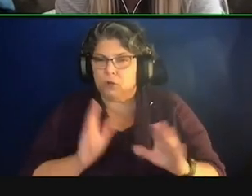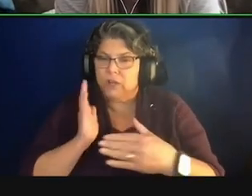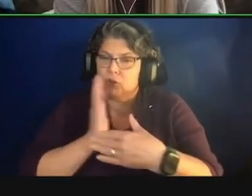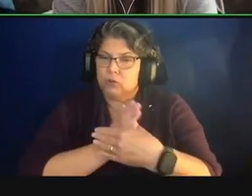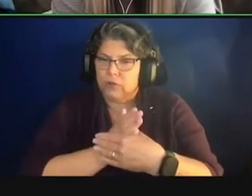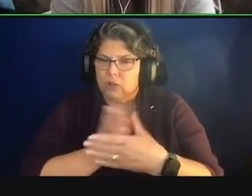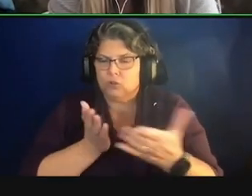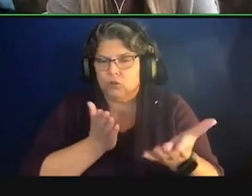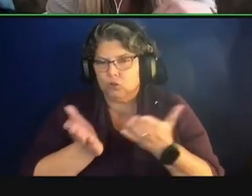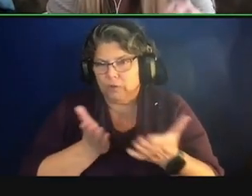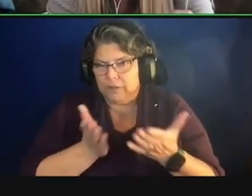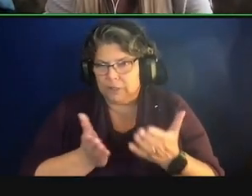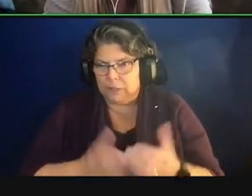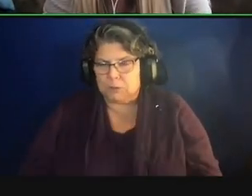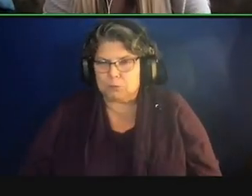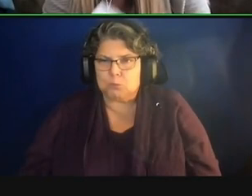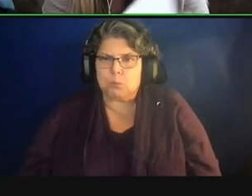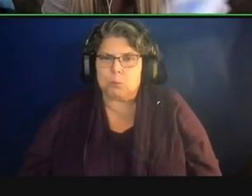services.